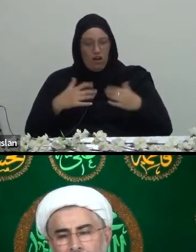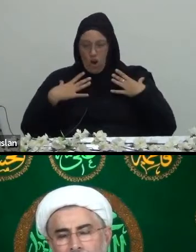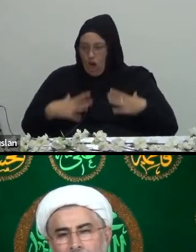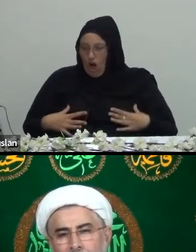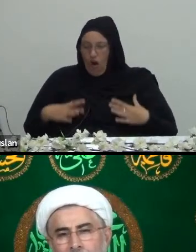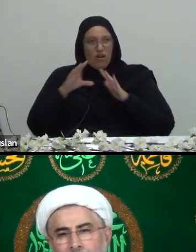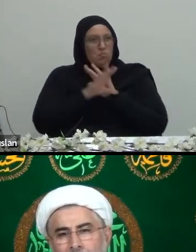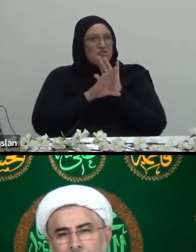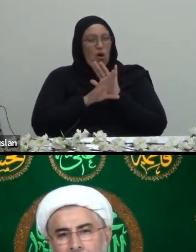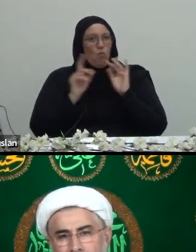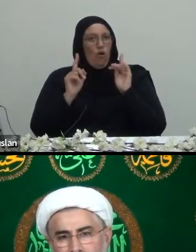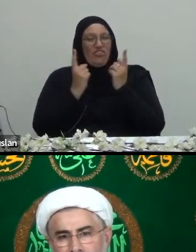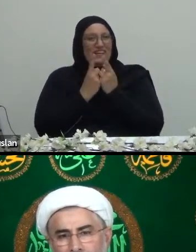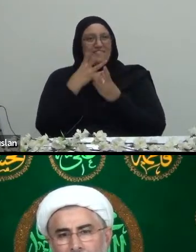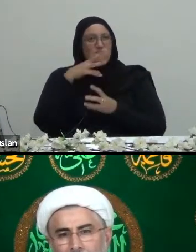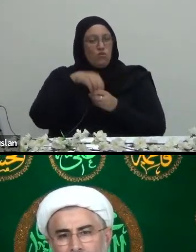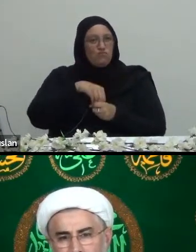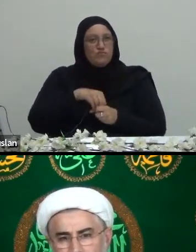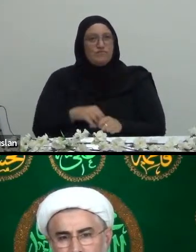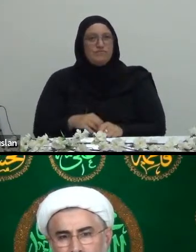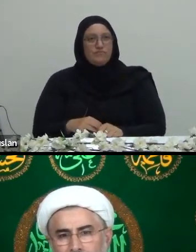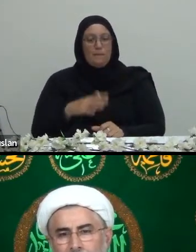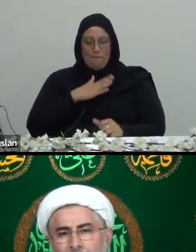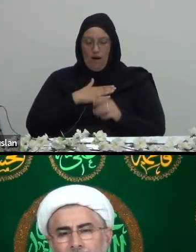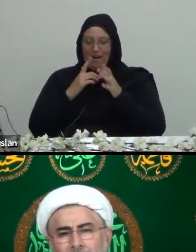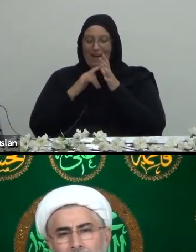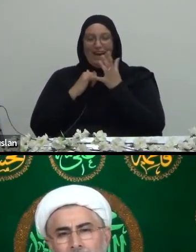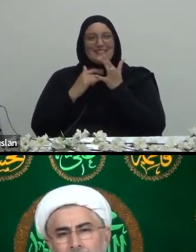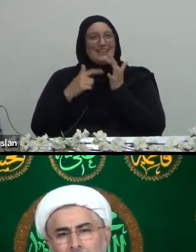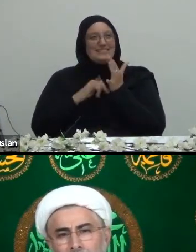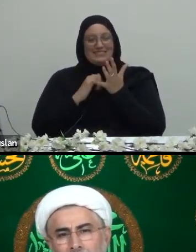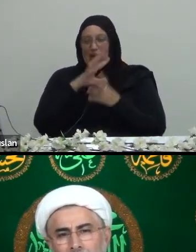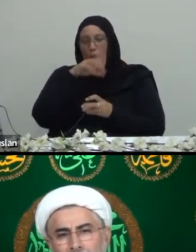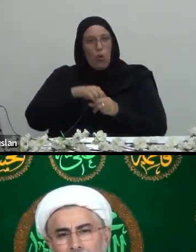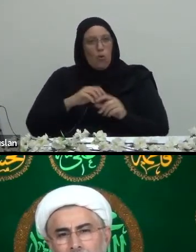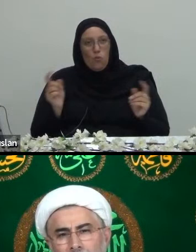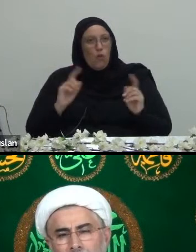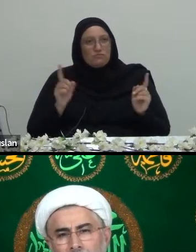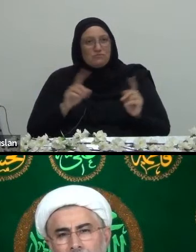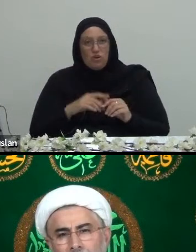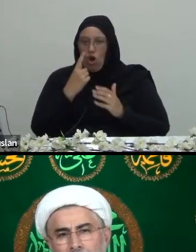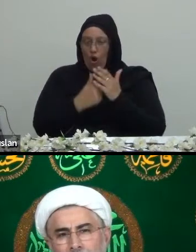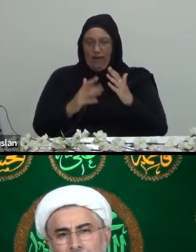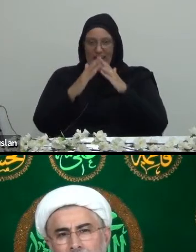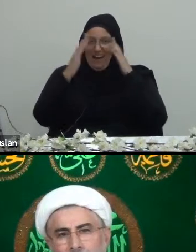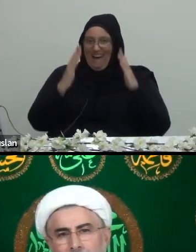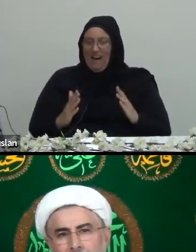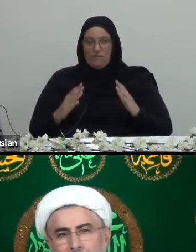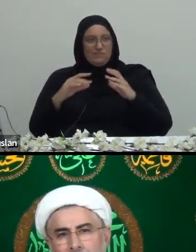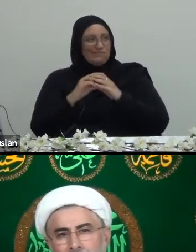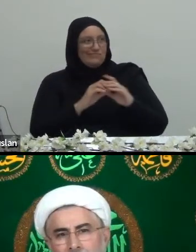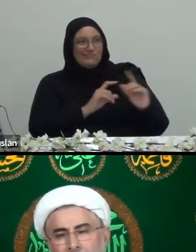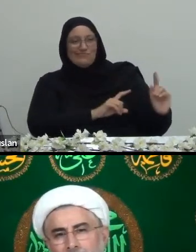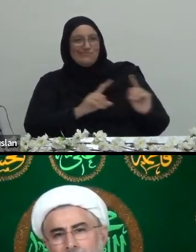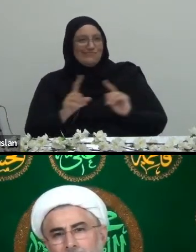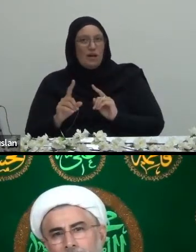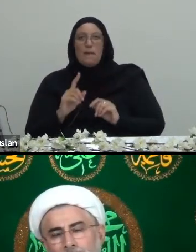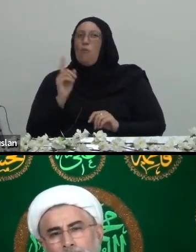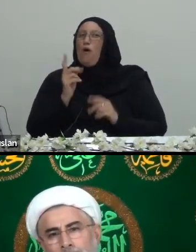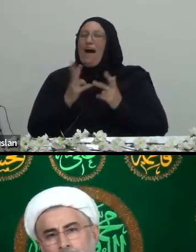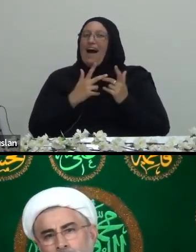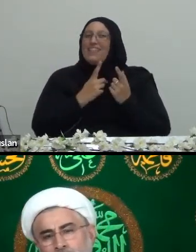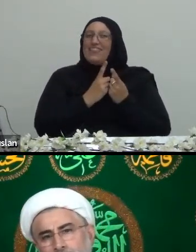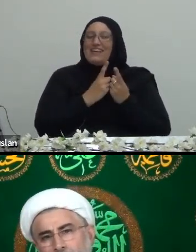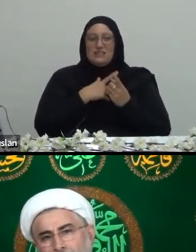So what sorts of things are included as my assets? And on the other side of that, what sort of things are included as my